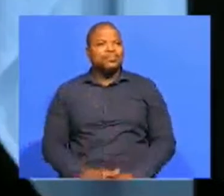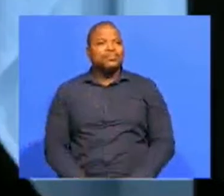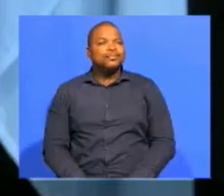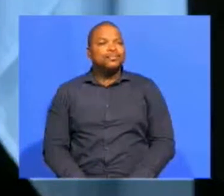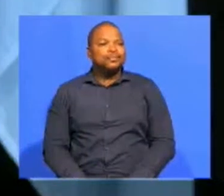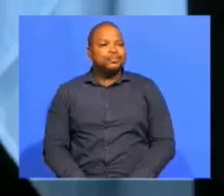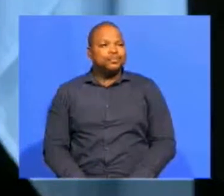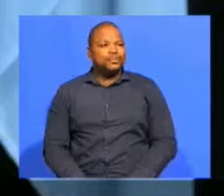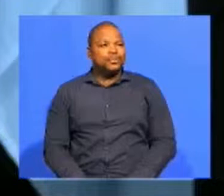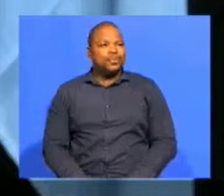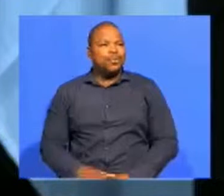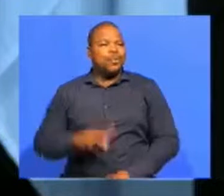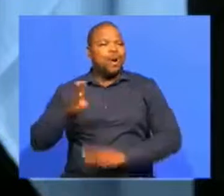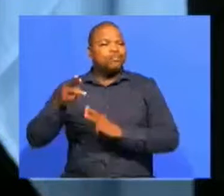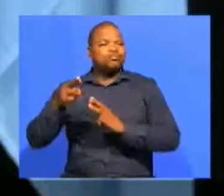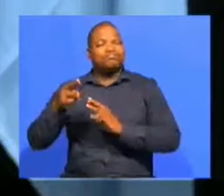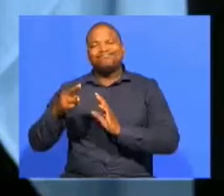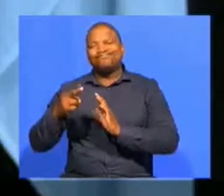World record.